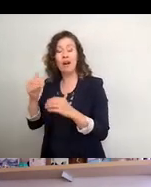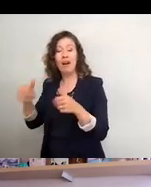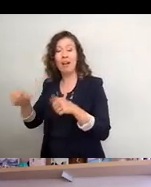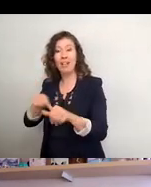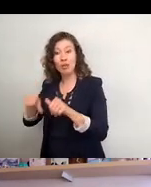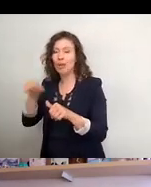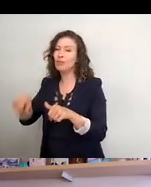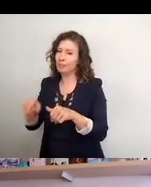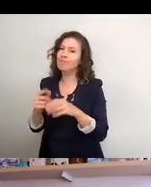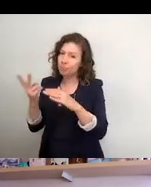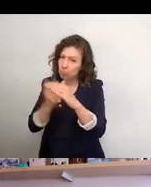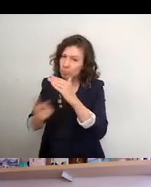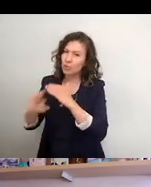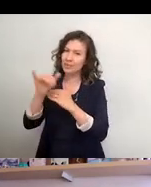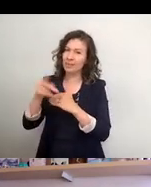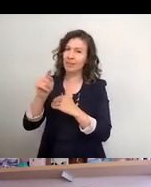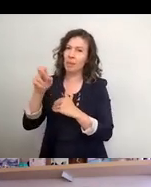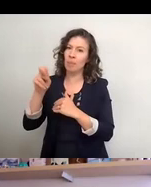this maturational pattern of EEG.